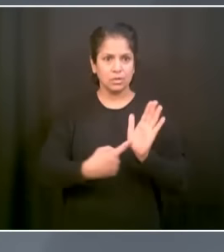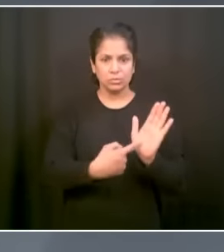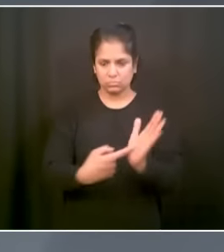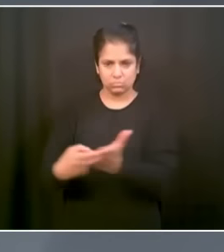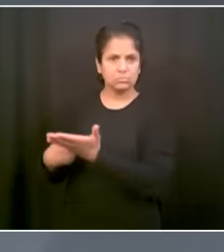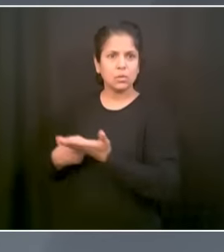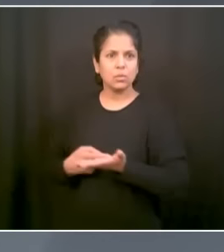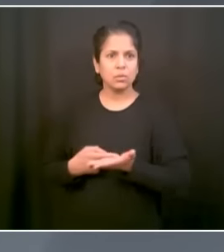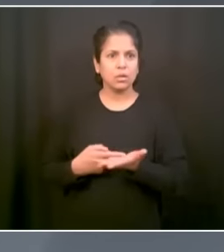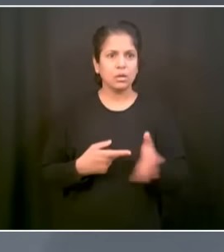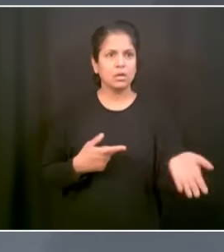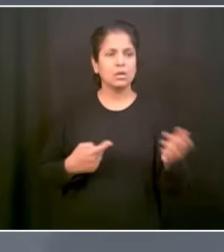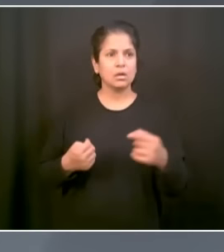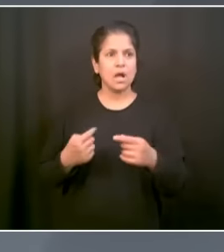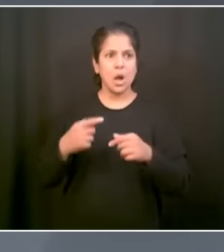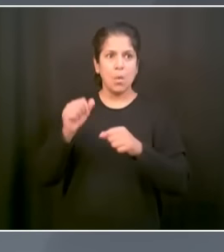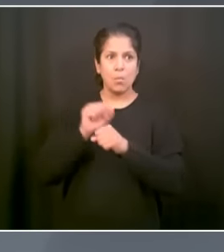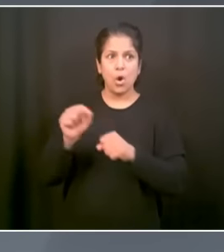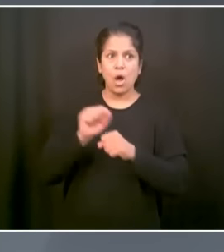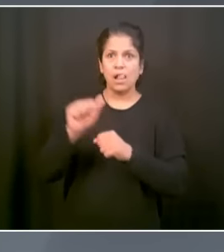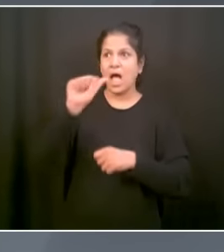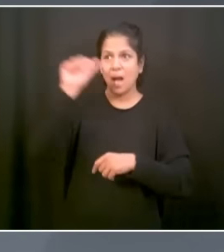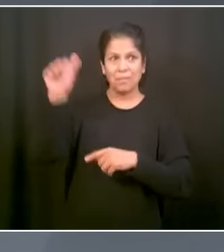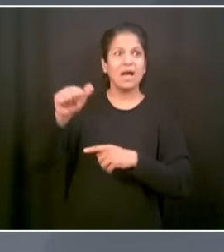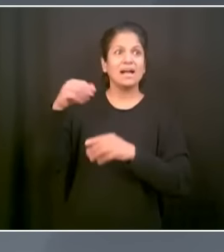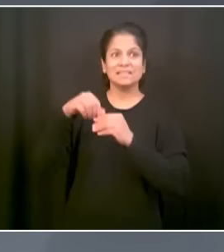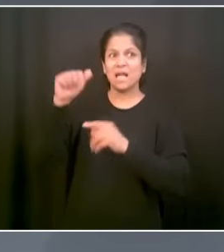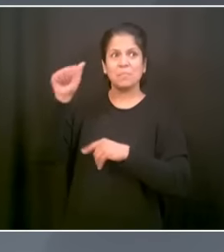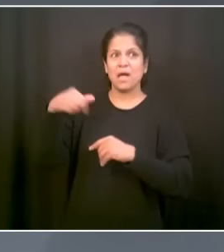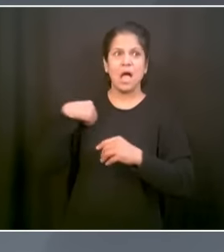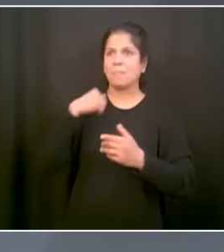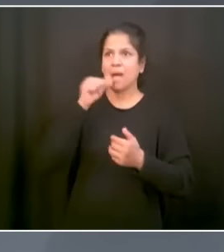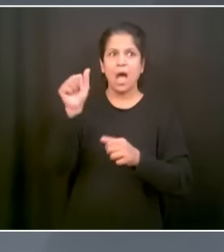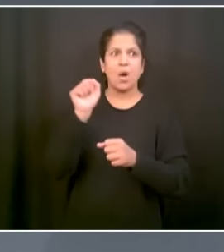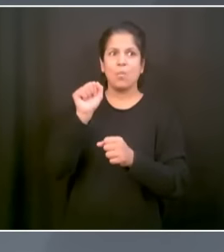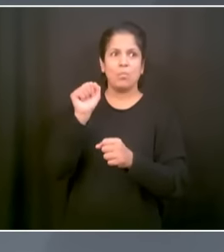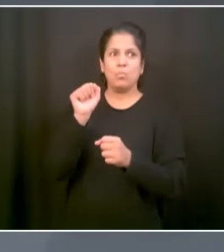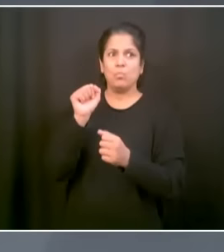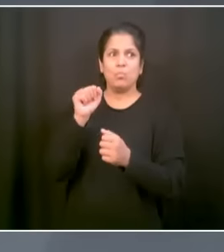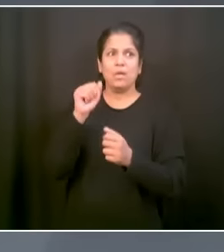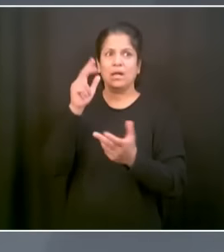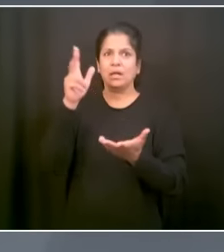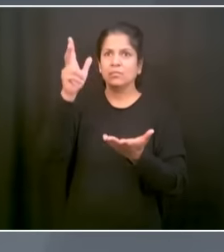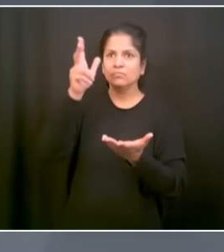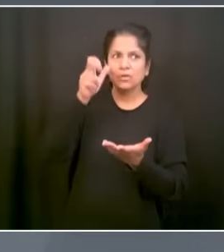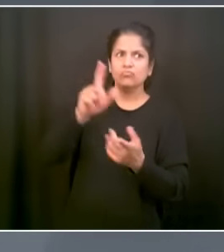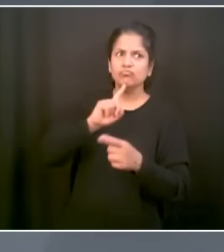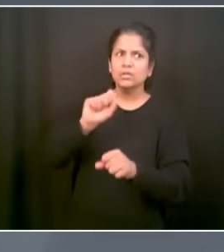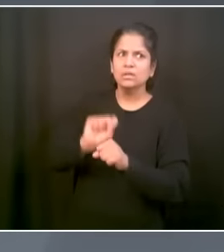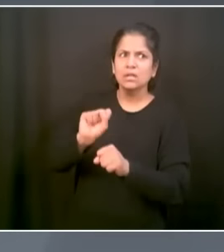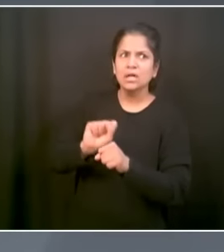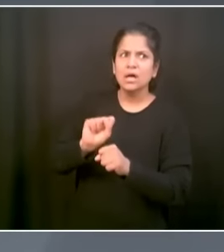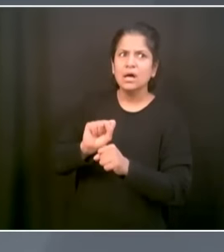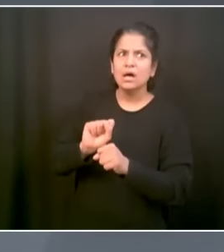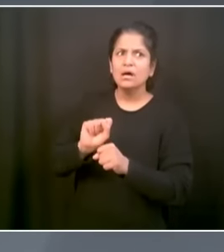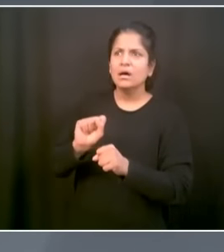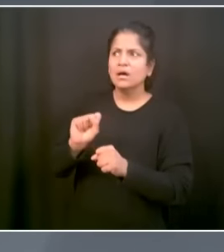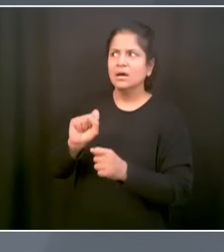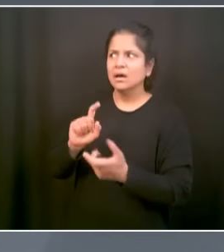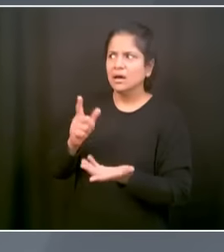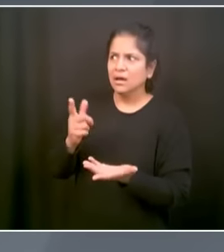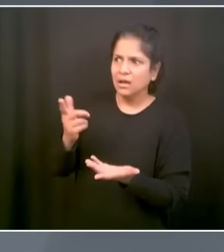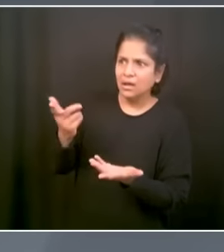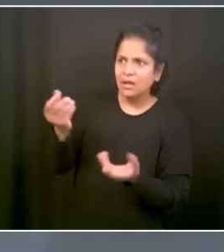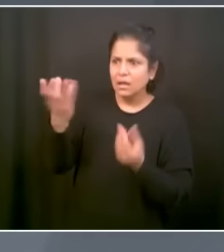city about the scale of any crisis that it was facing. And so this is an opportunity to build on a new era of leadership to actually